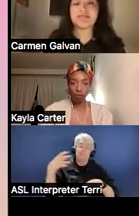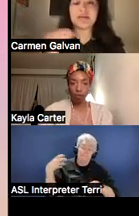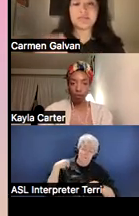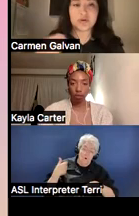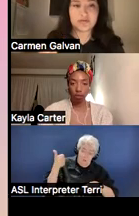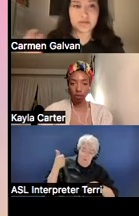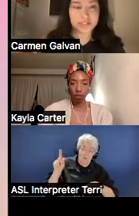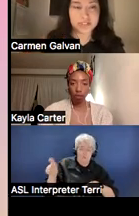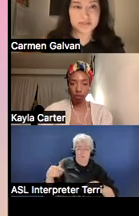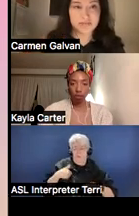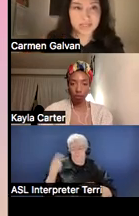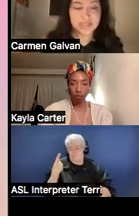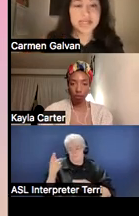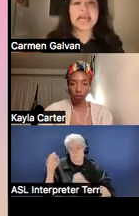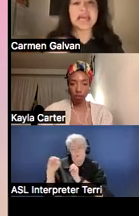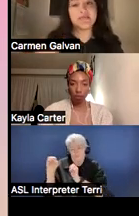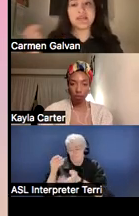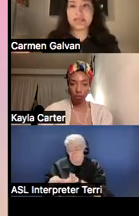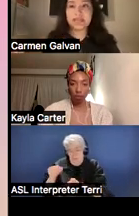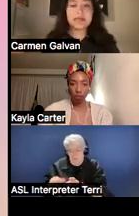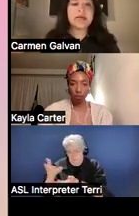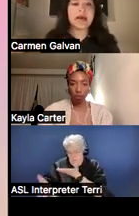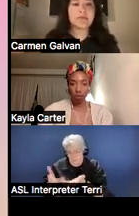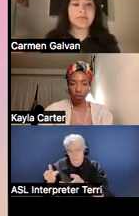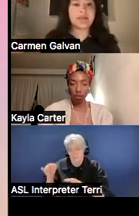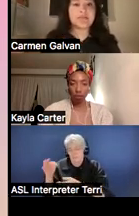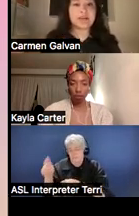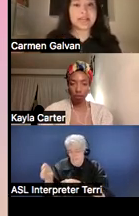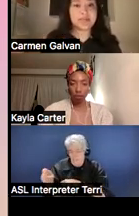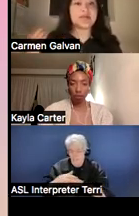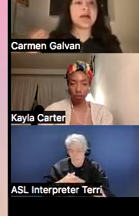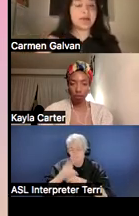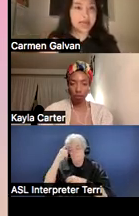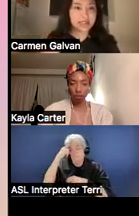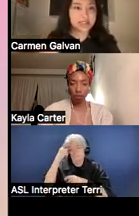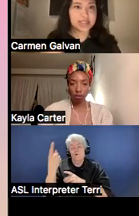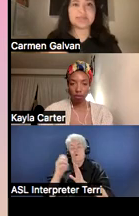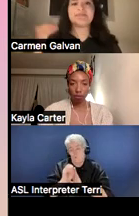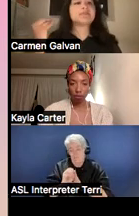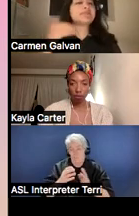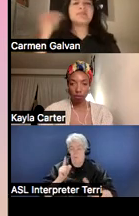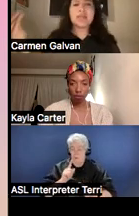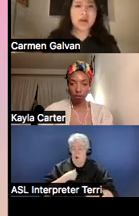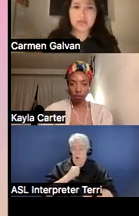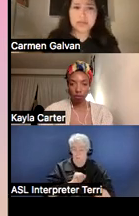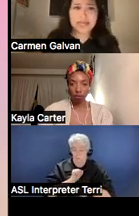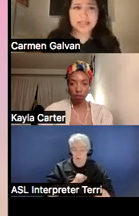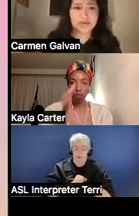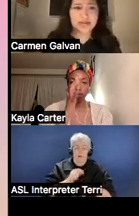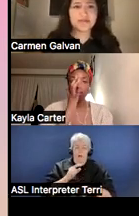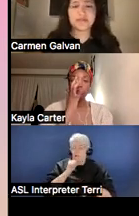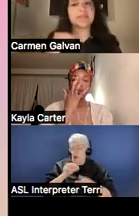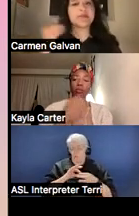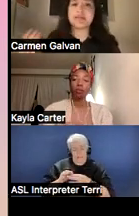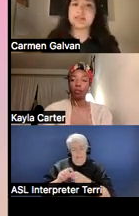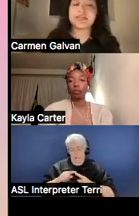to have some sort of an emergency fund if needed. For example, at my agency, not related to